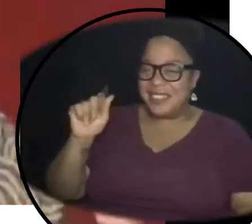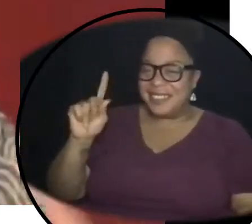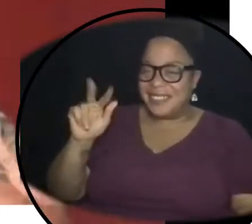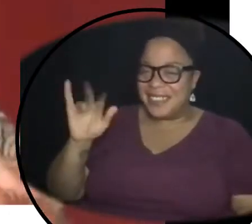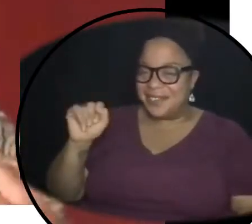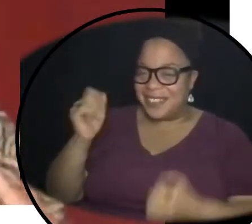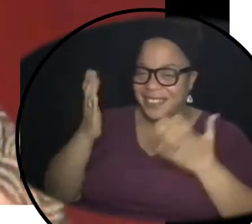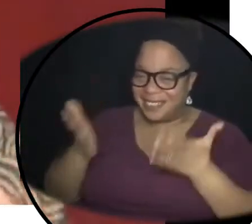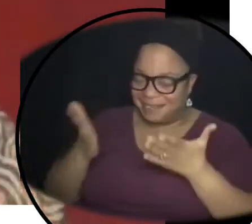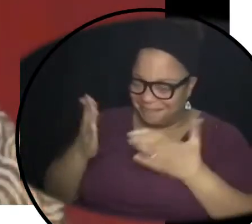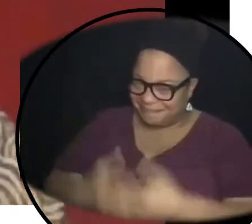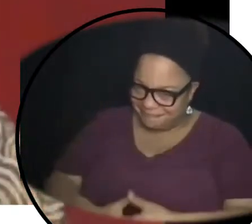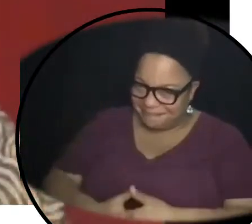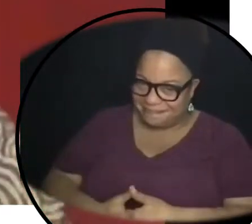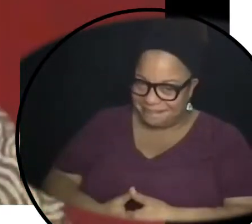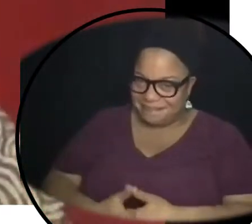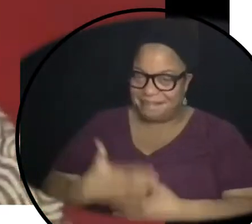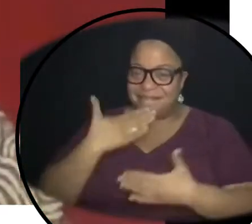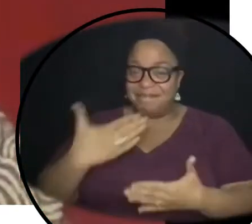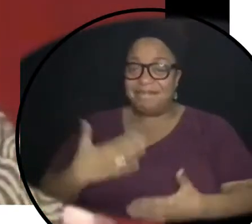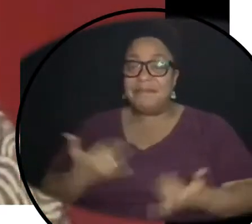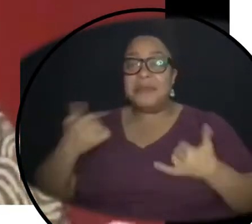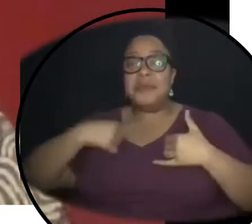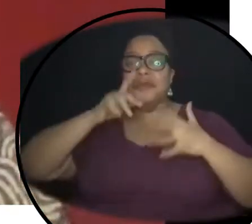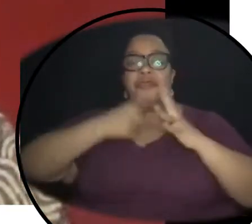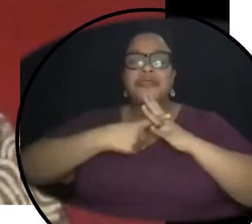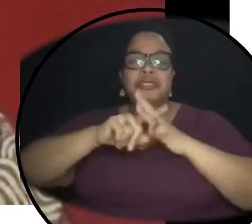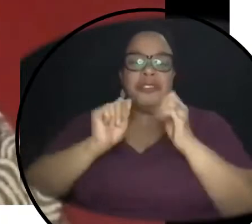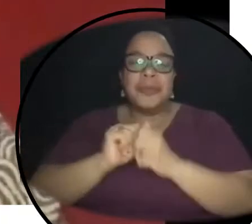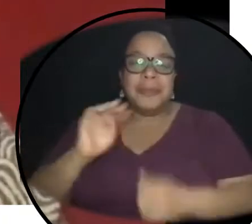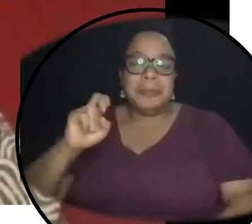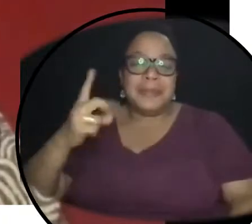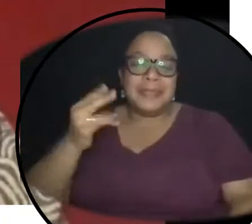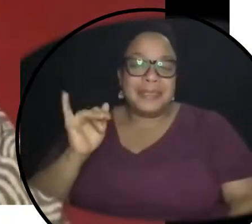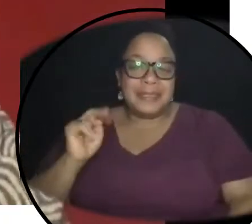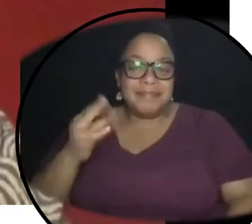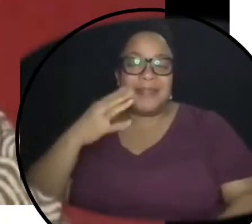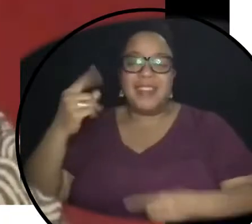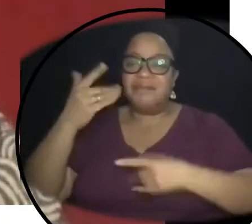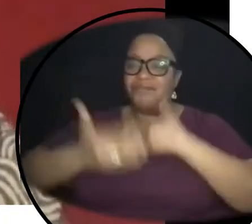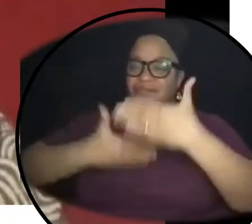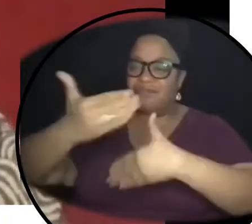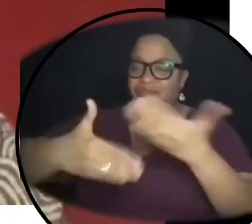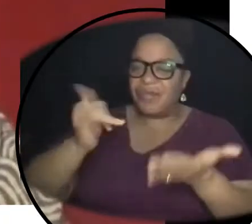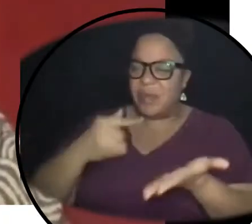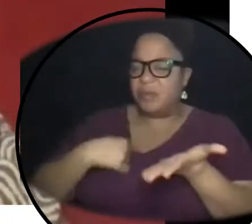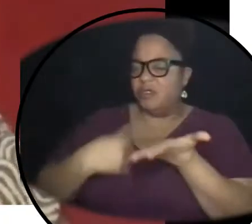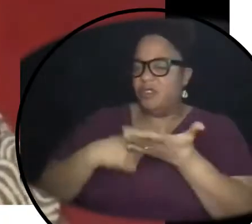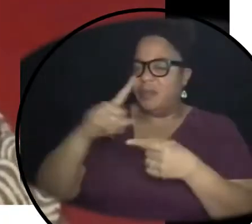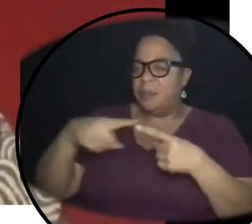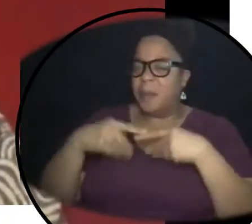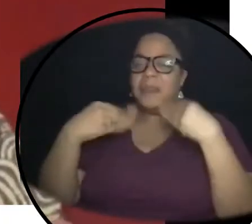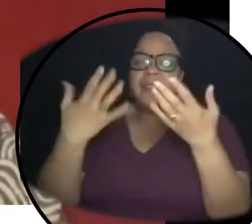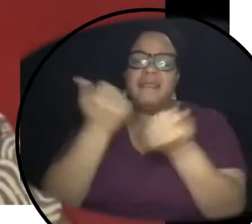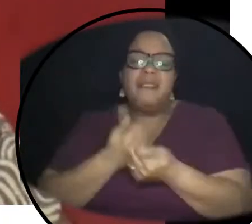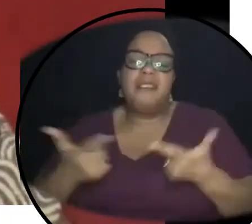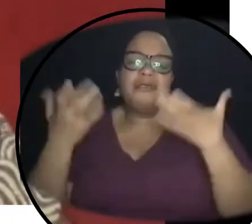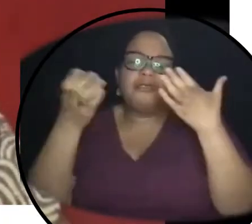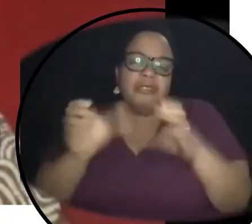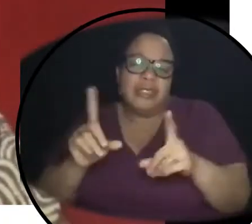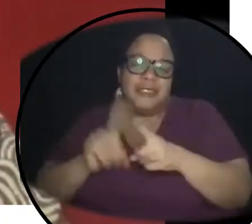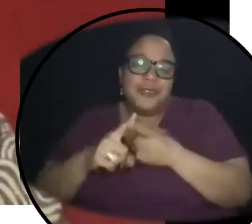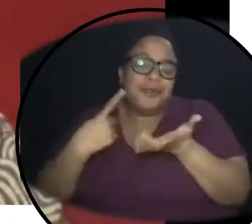I'm from. As the daughter of Eritrean immigrants born in Italy, a country that colonized Eritrea and